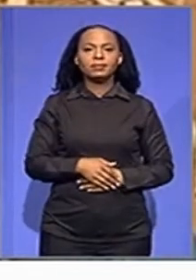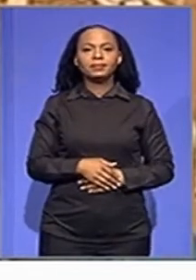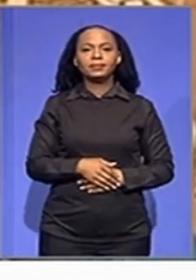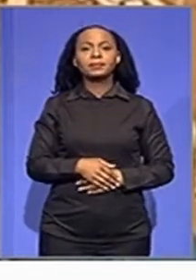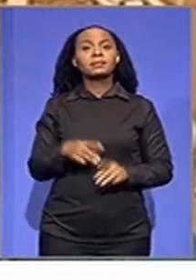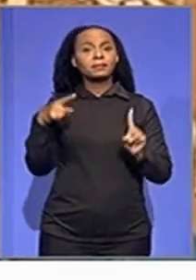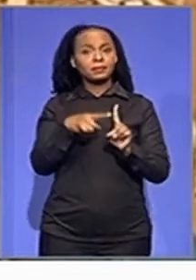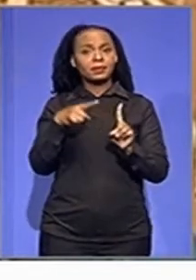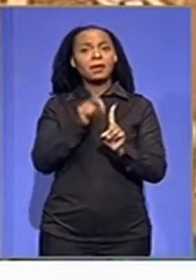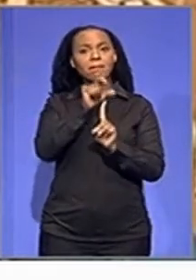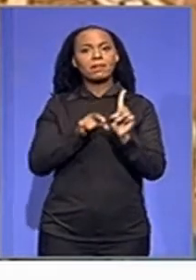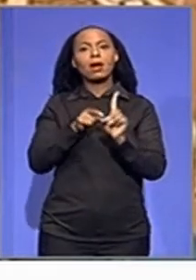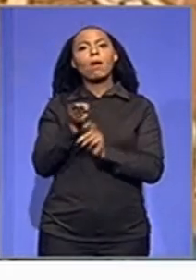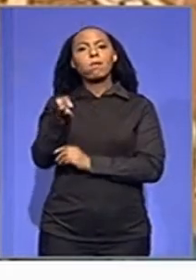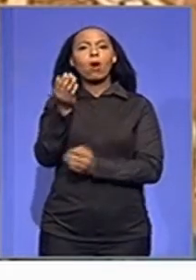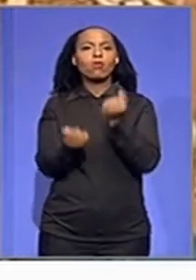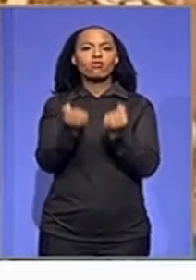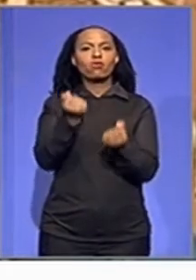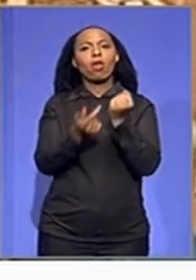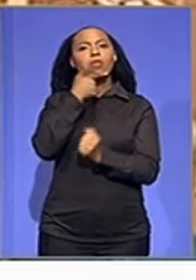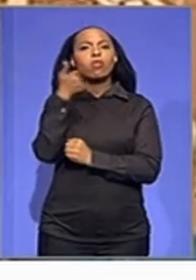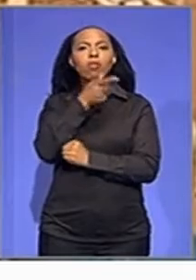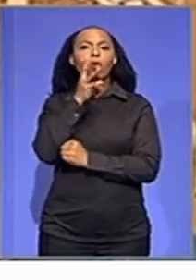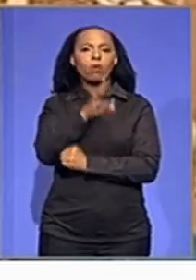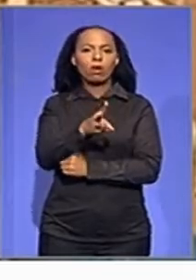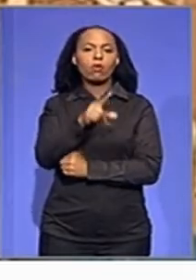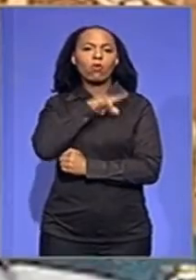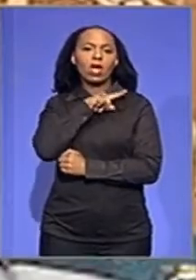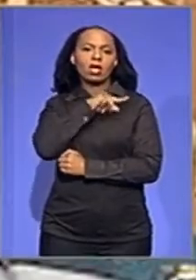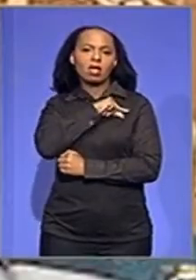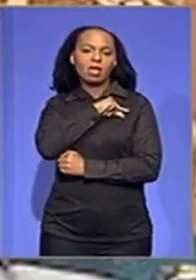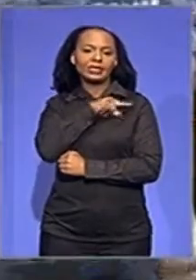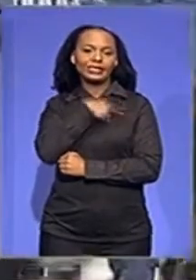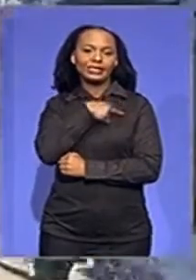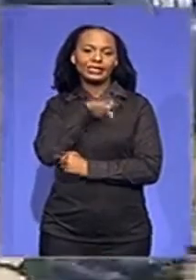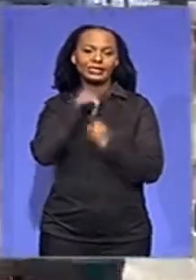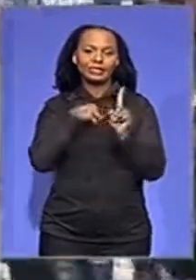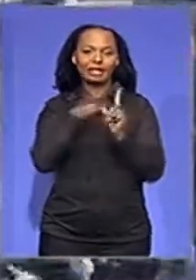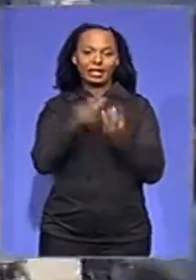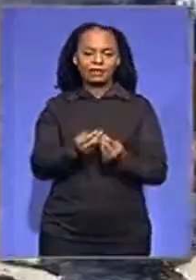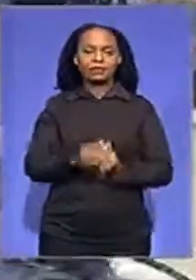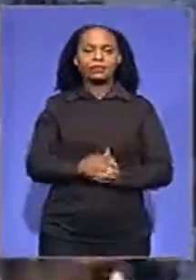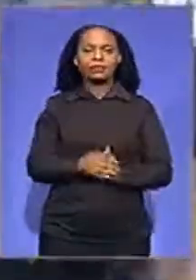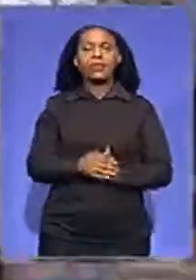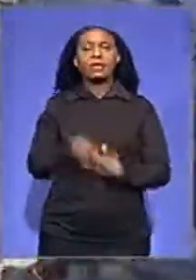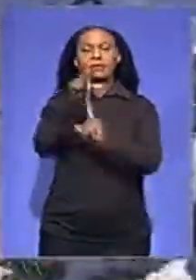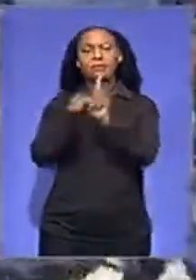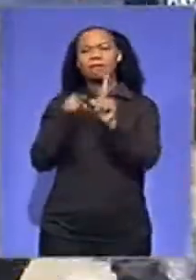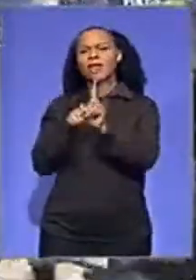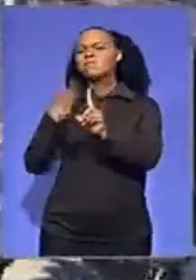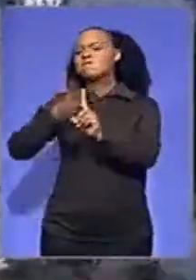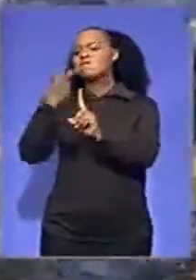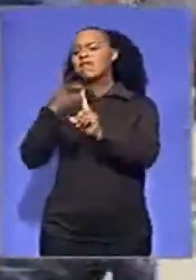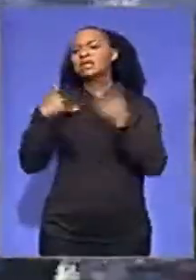lebeletse ho hlala lekgotleng la dinyewe haufinyana ho tobana le qoso ena ya teko ya polao. Melaelwa haesale a batlwa ho tloha bekeng